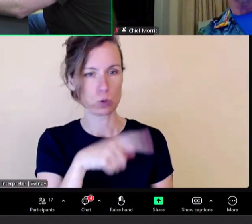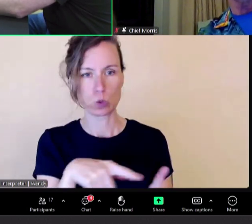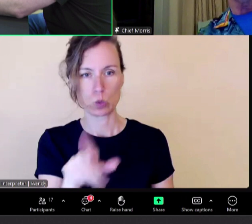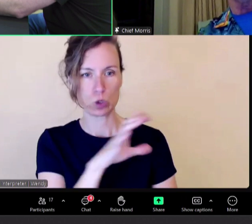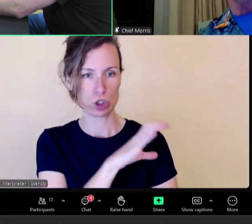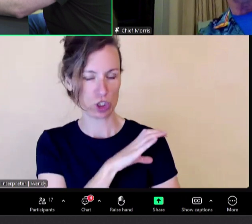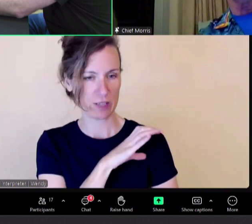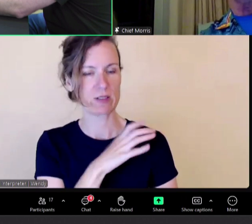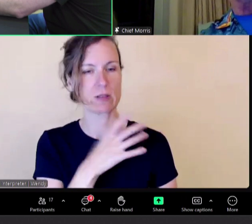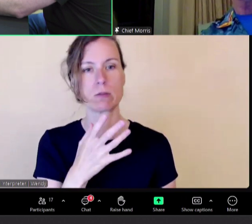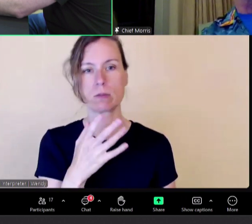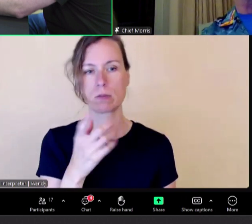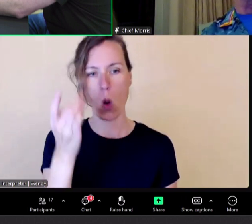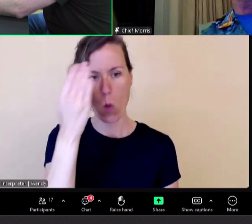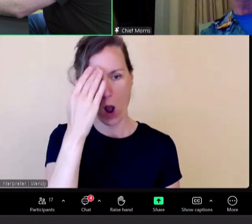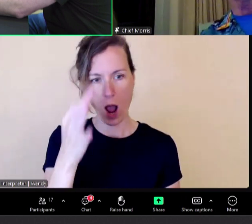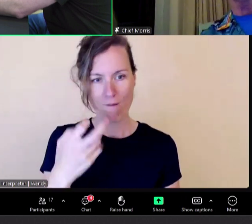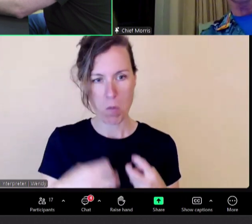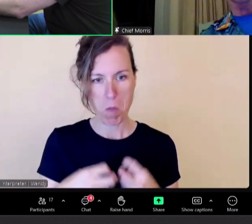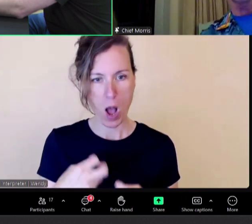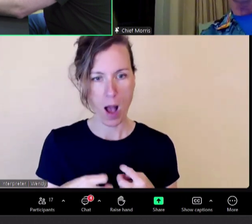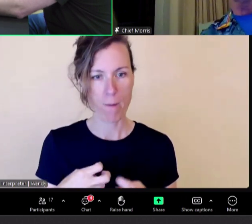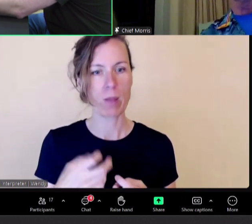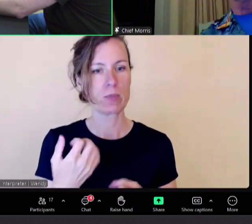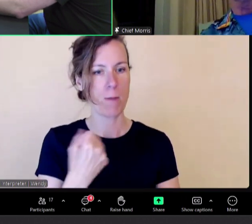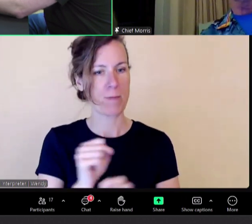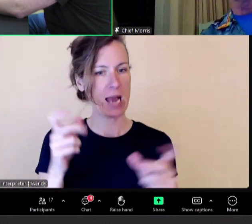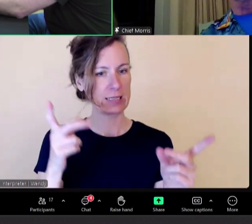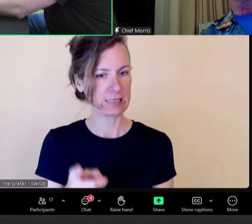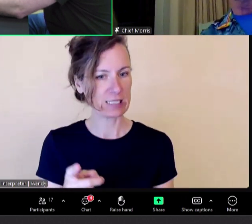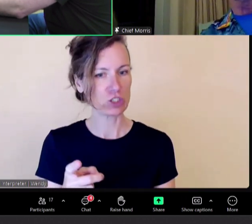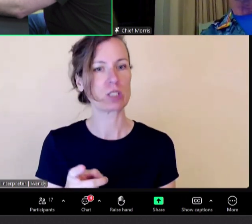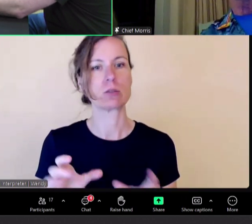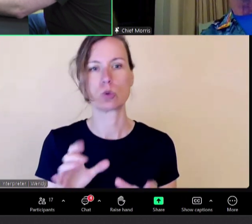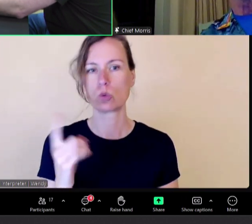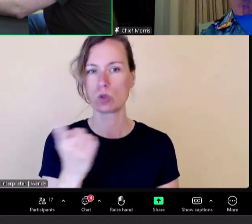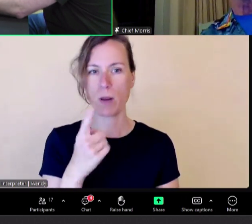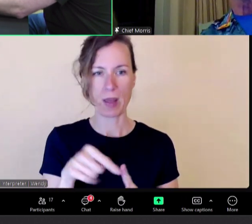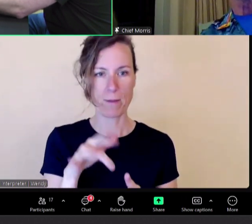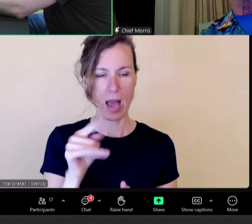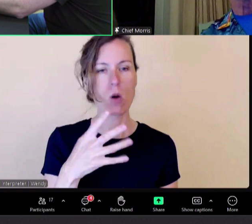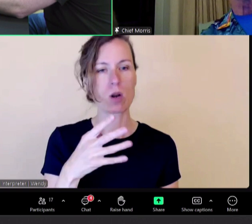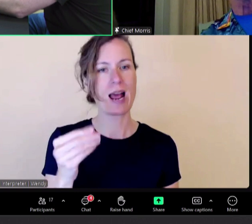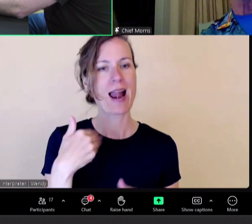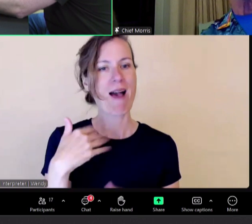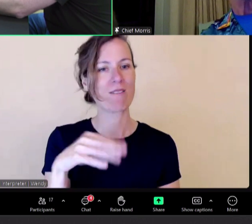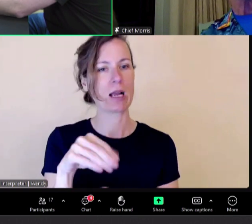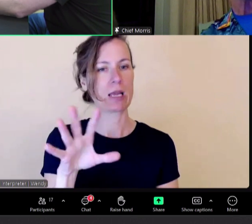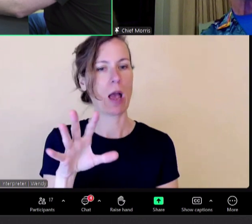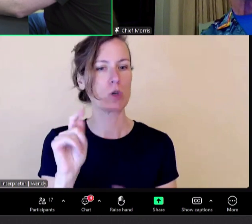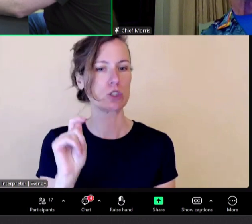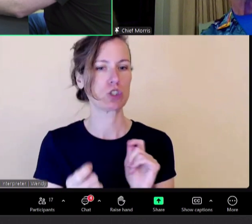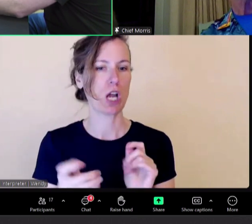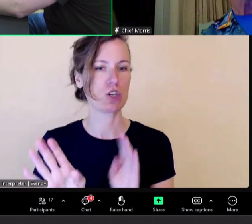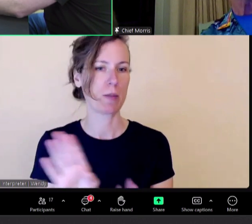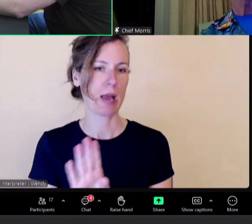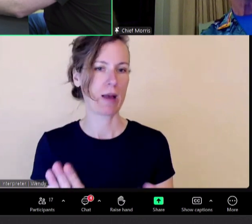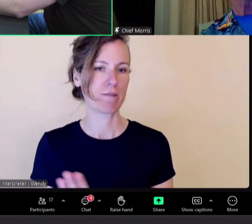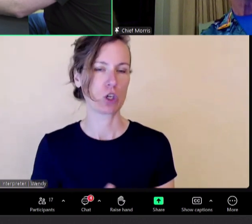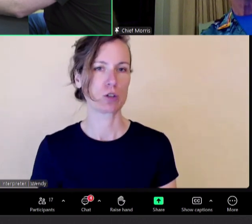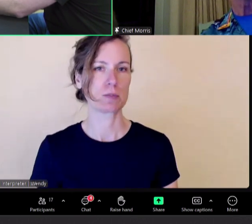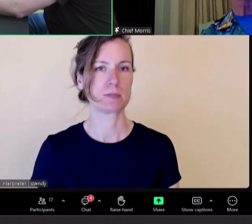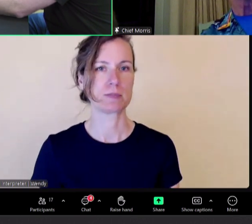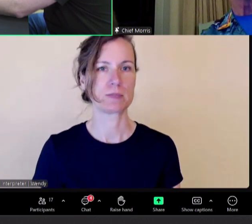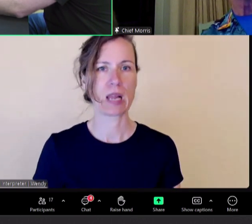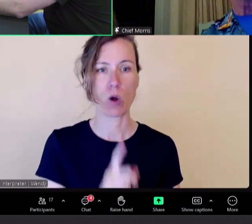it, and having the cameras is changing the behavior. I really do believe a lot of it is people just simply aren't aware